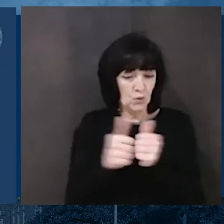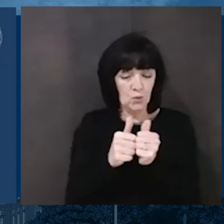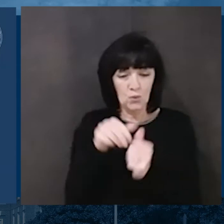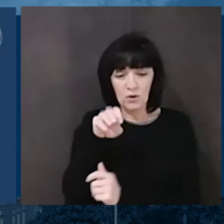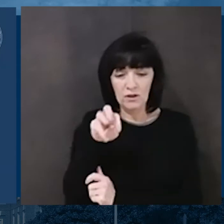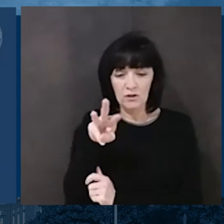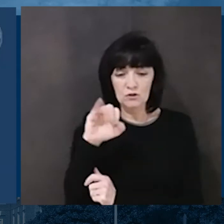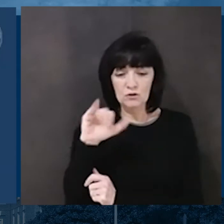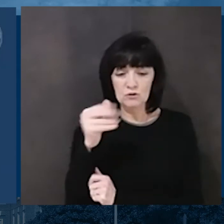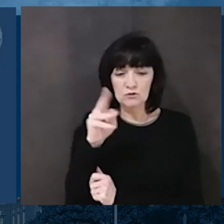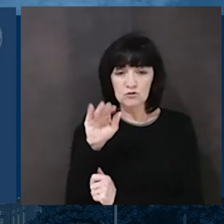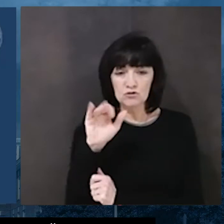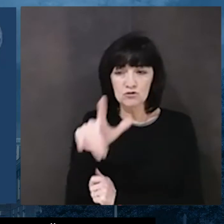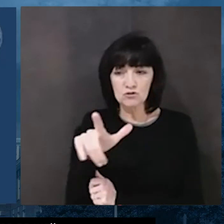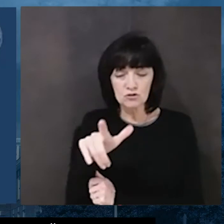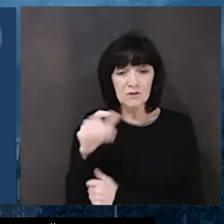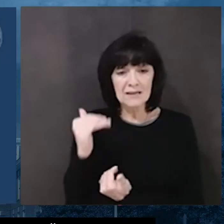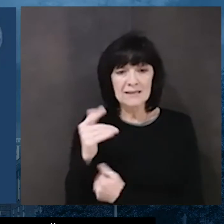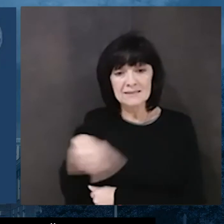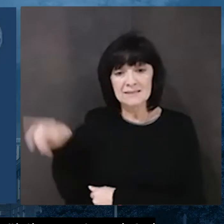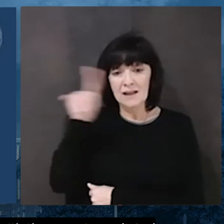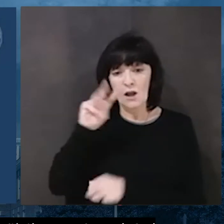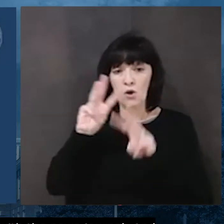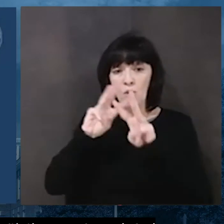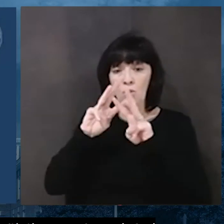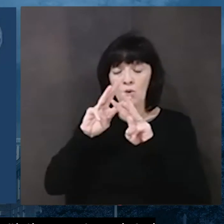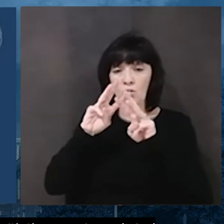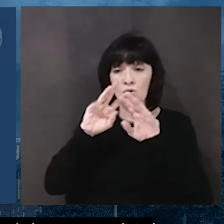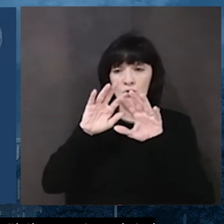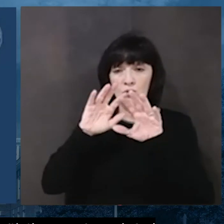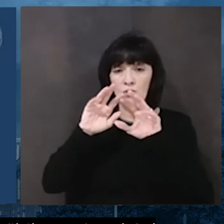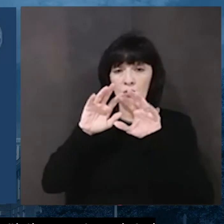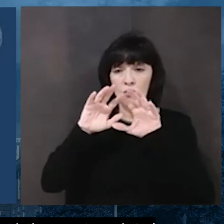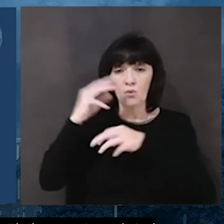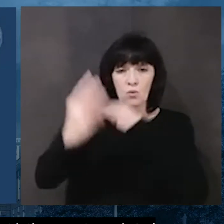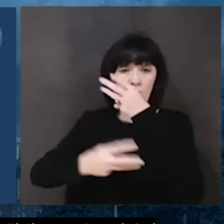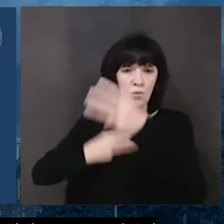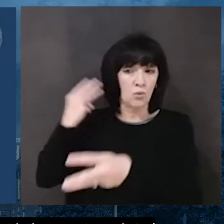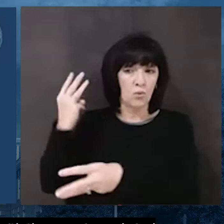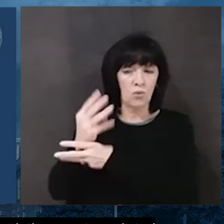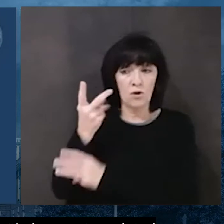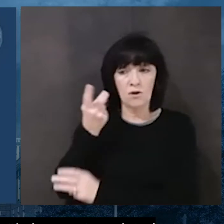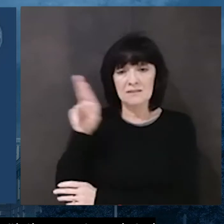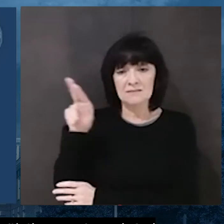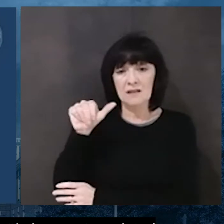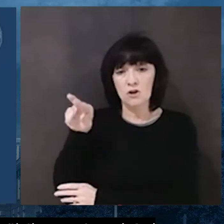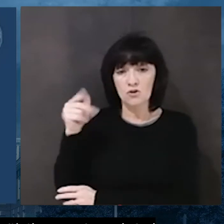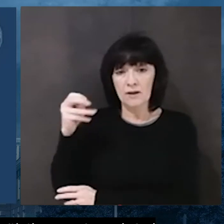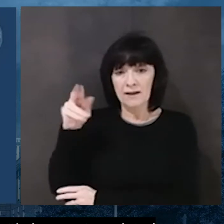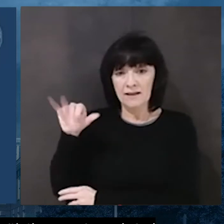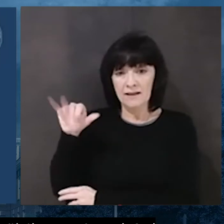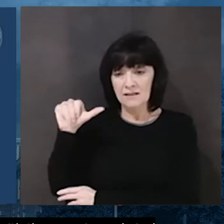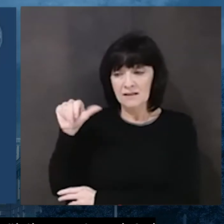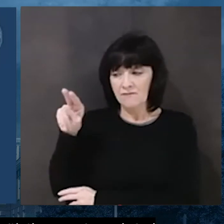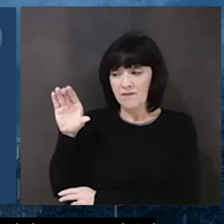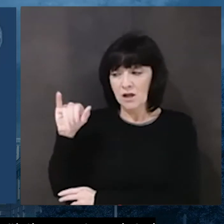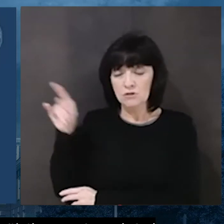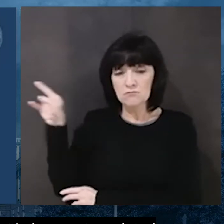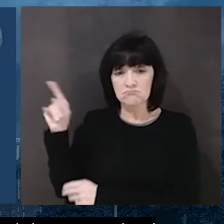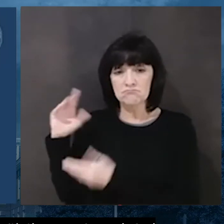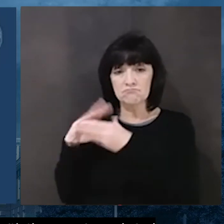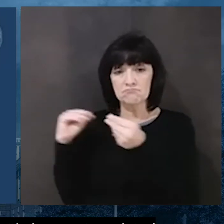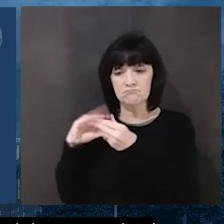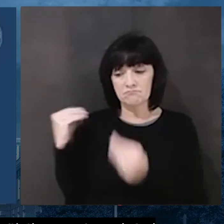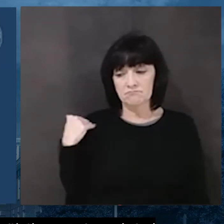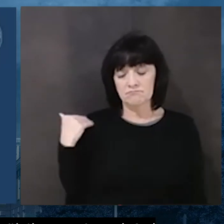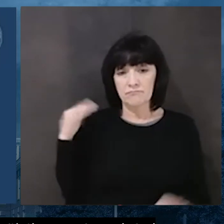today? The nation's top infectious disease expert, Dr. Anthony Fauci, said on Sunday that the country could see